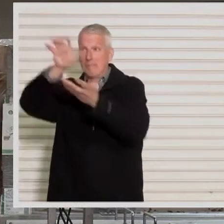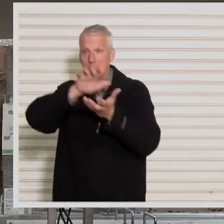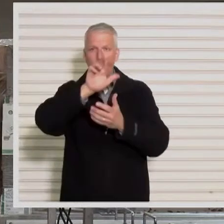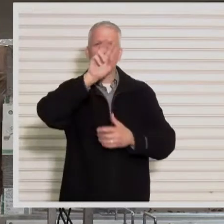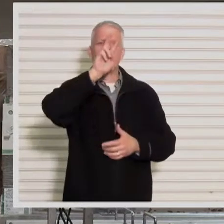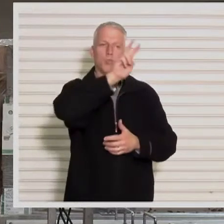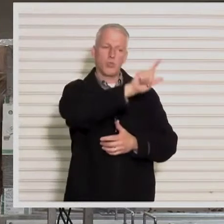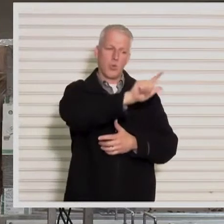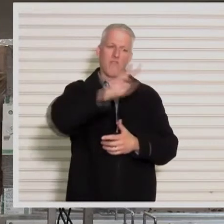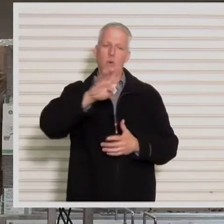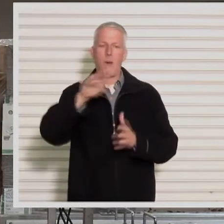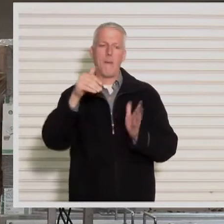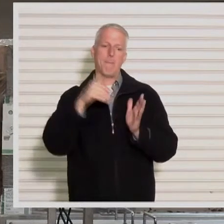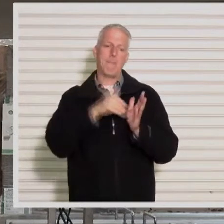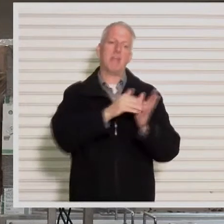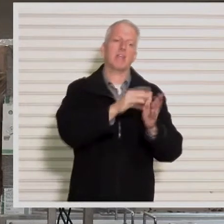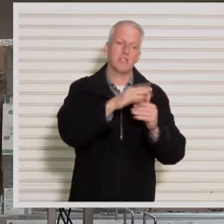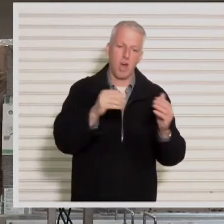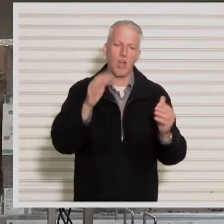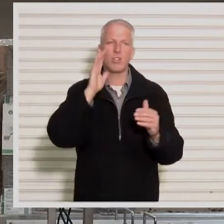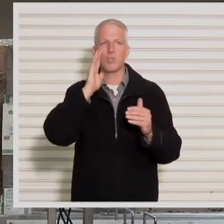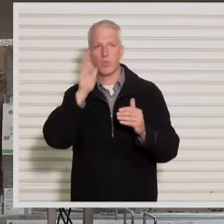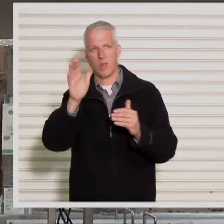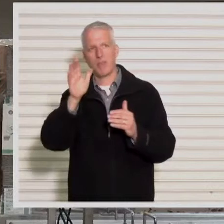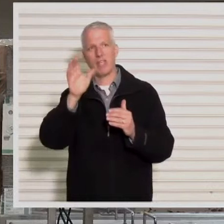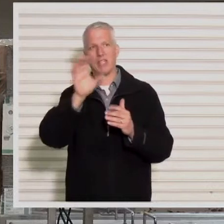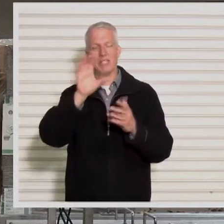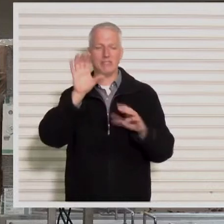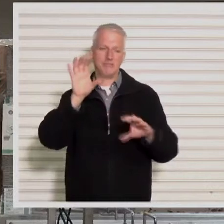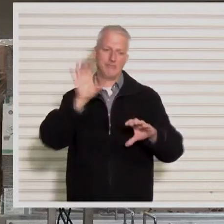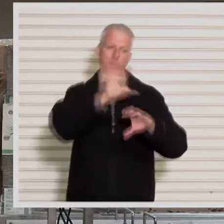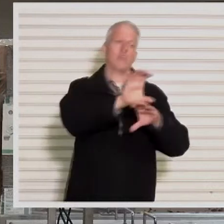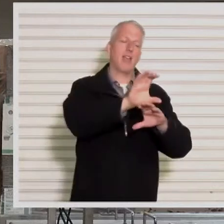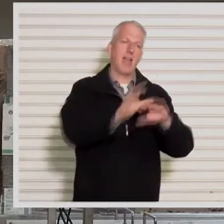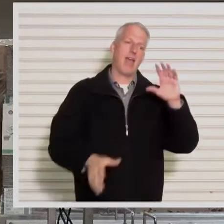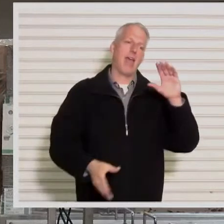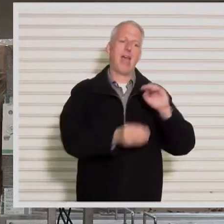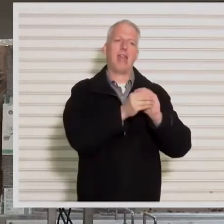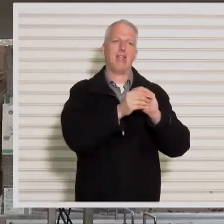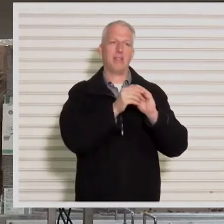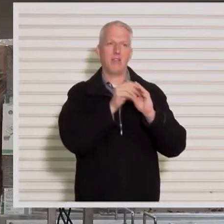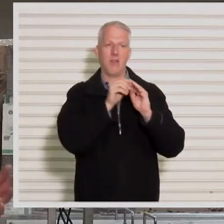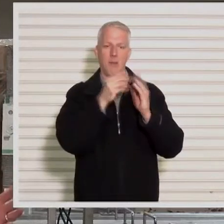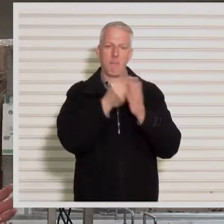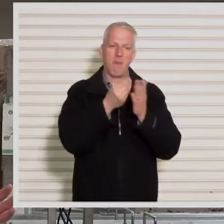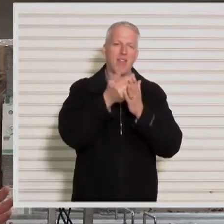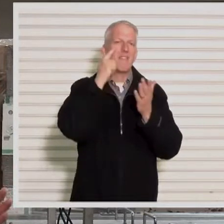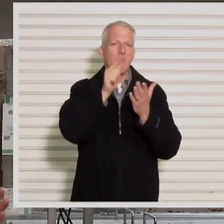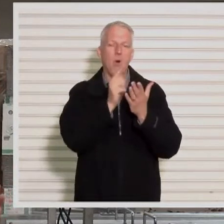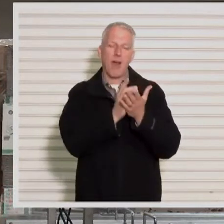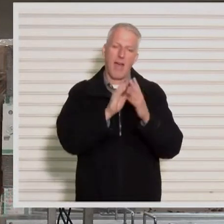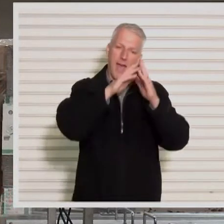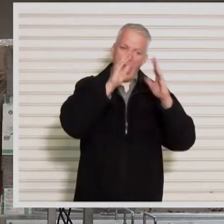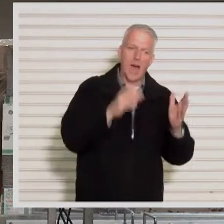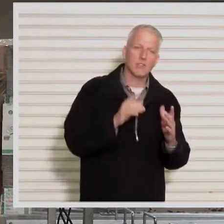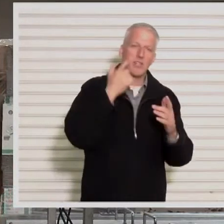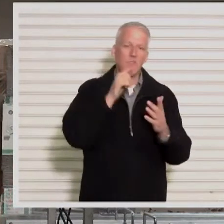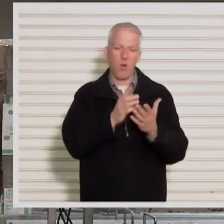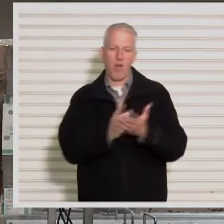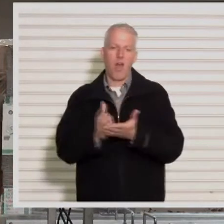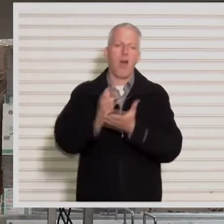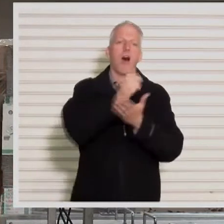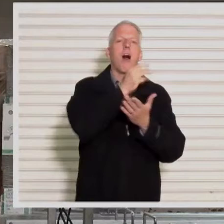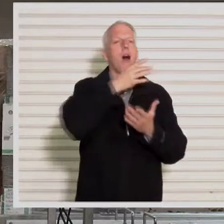million that we'll be announcing today for our Housing for Harvest program all throughout the state of California. You